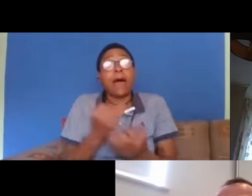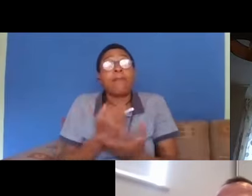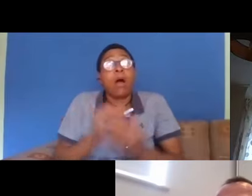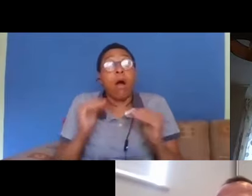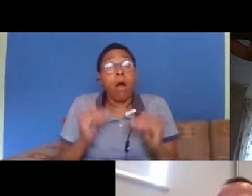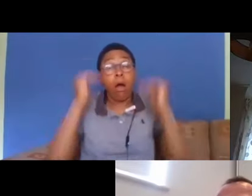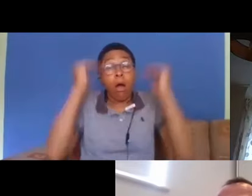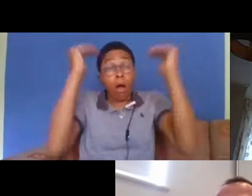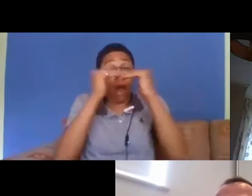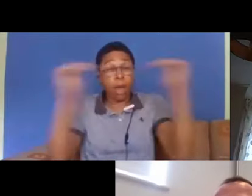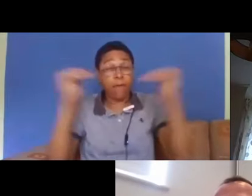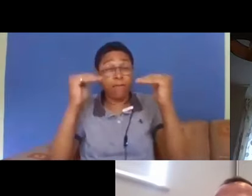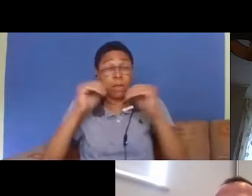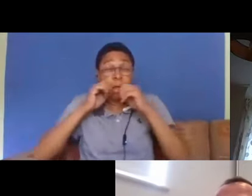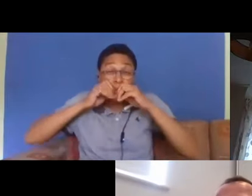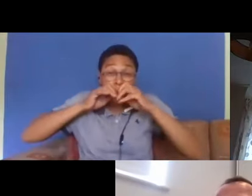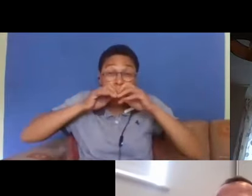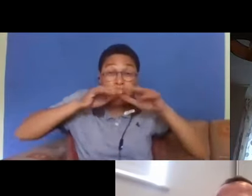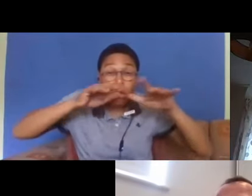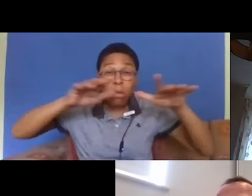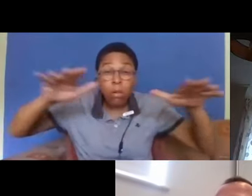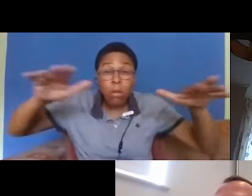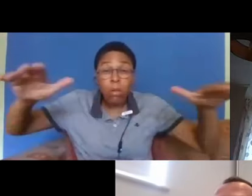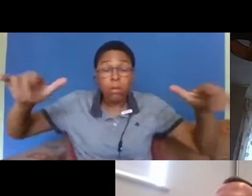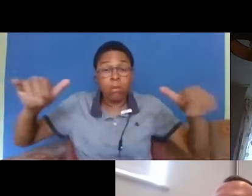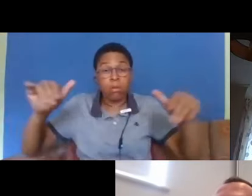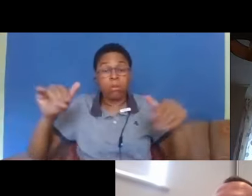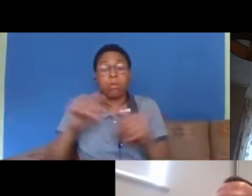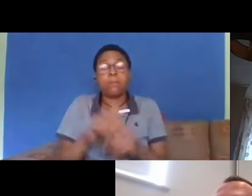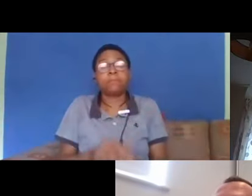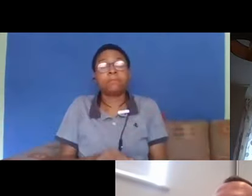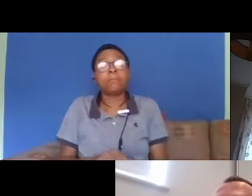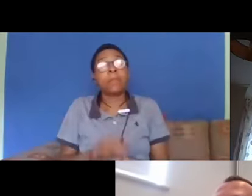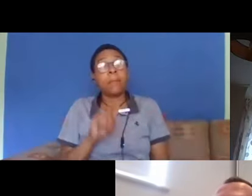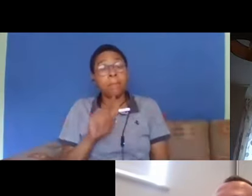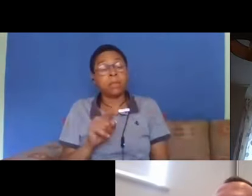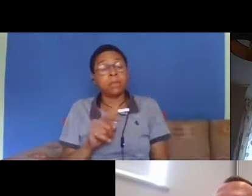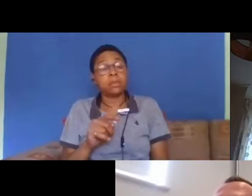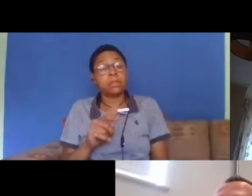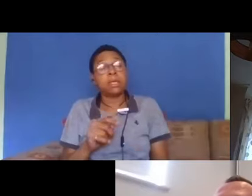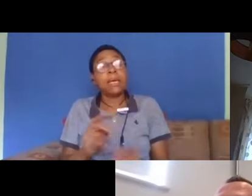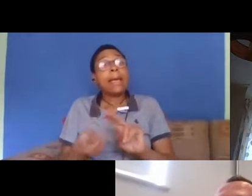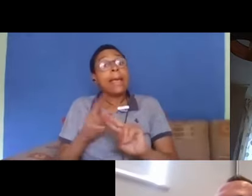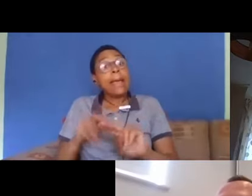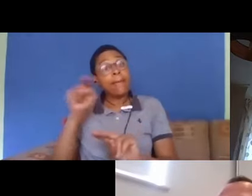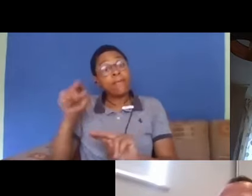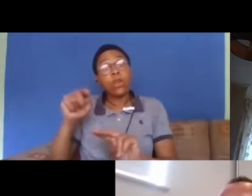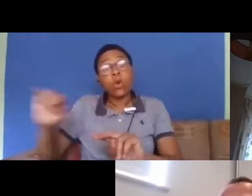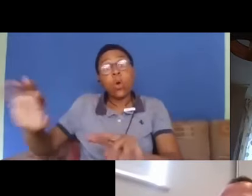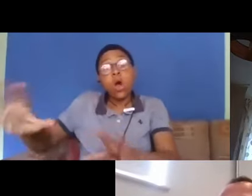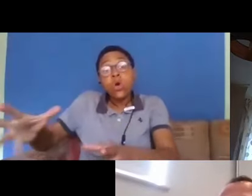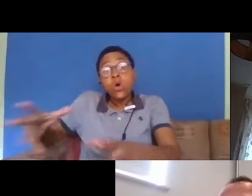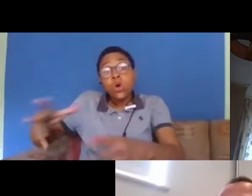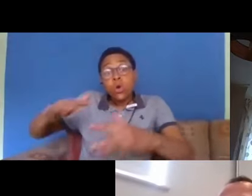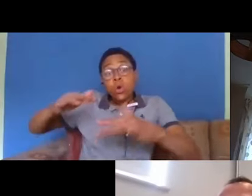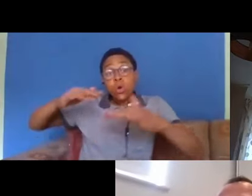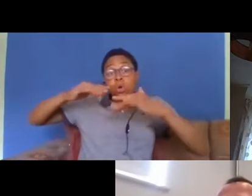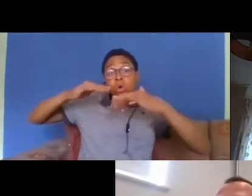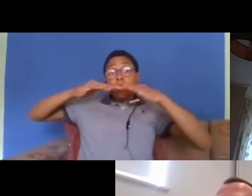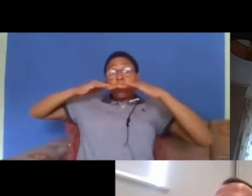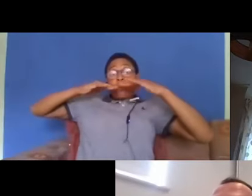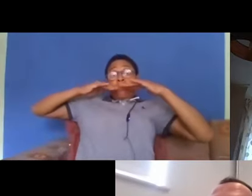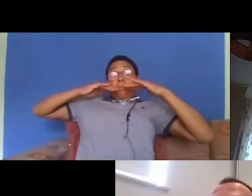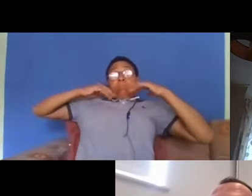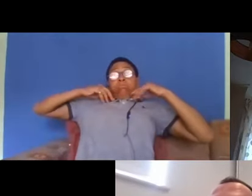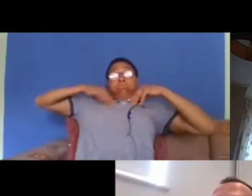the greater risk of getting the disease, but the higher viral load someone inhales, the more likely they are to get a more severe